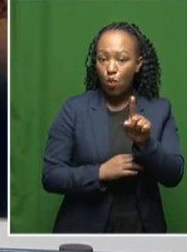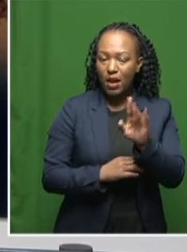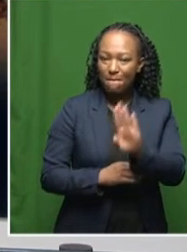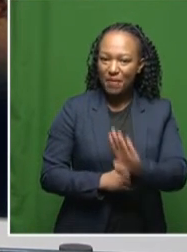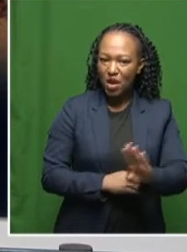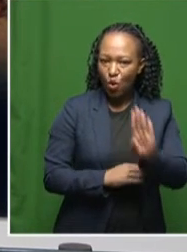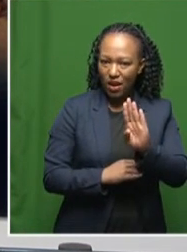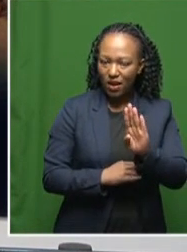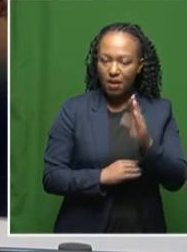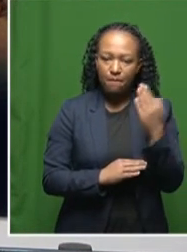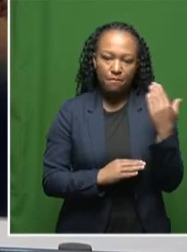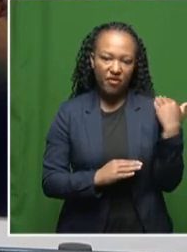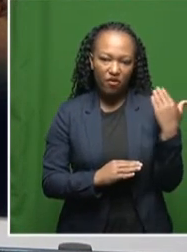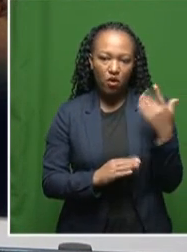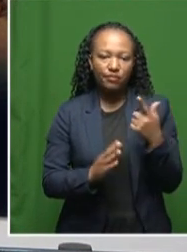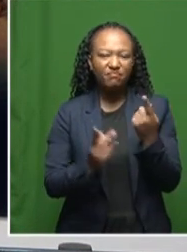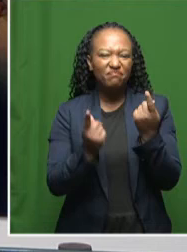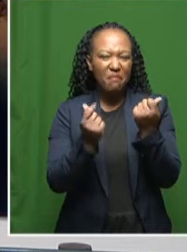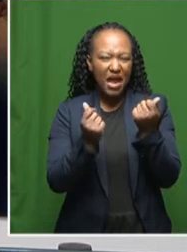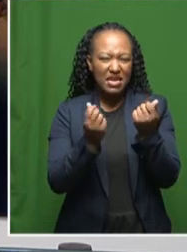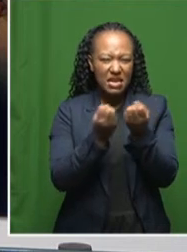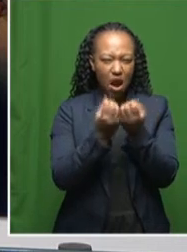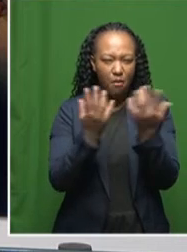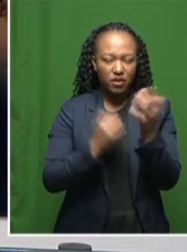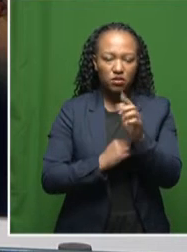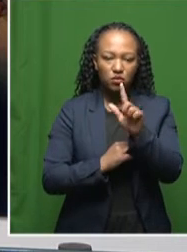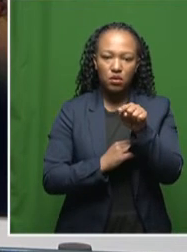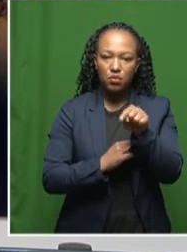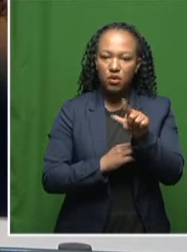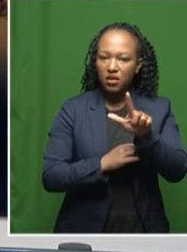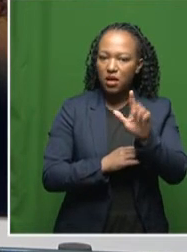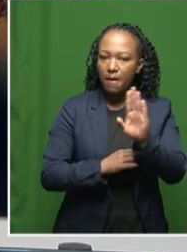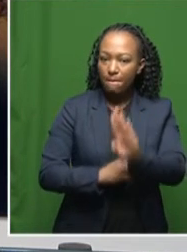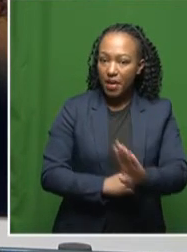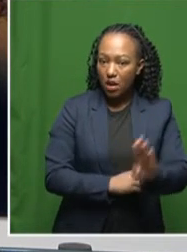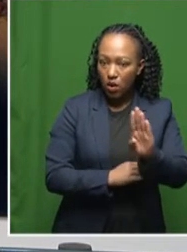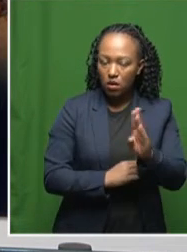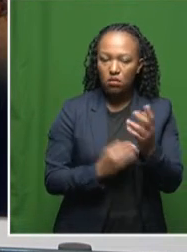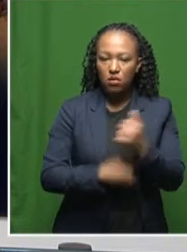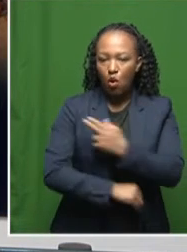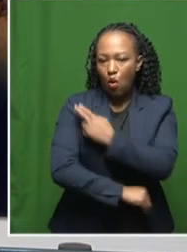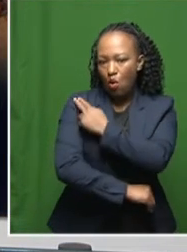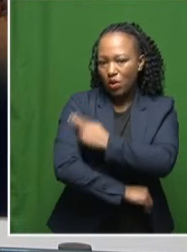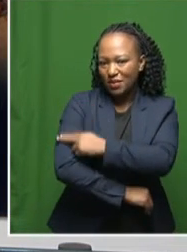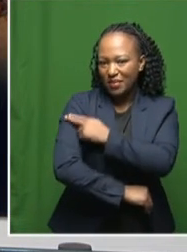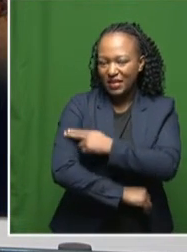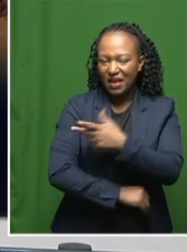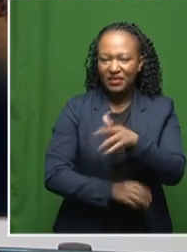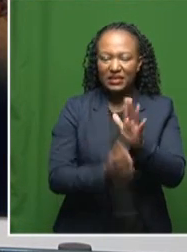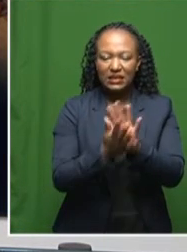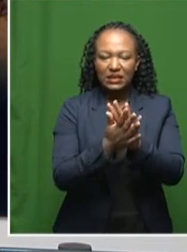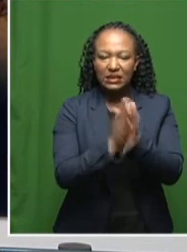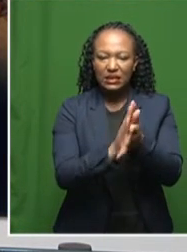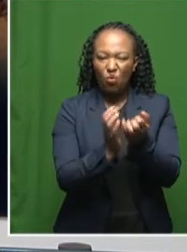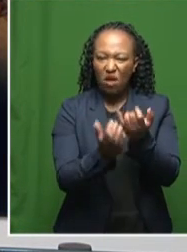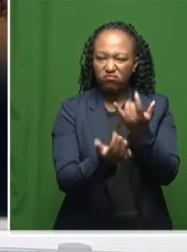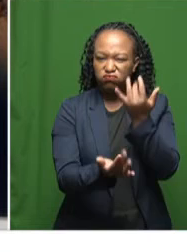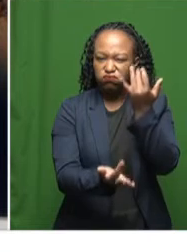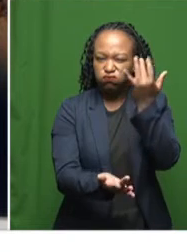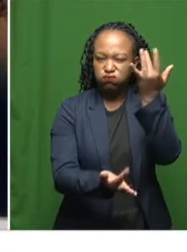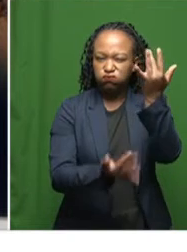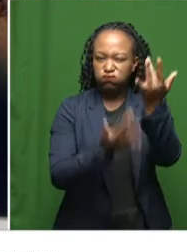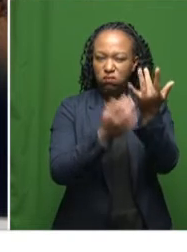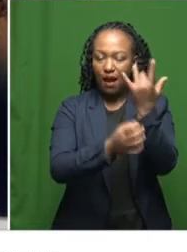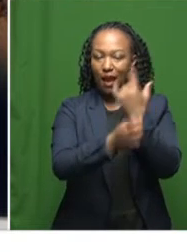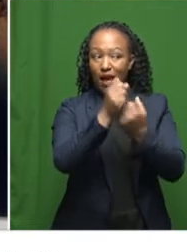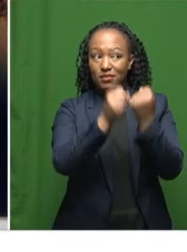rand. Initially, the cost was estimated to be 1.7 billion, and the hospital was ravaged by fire last April.